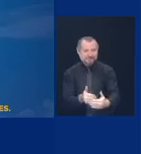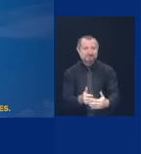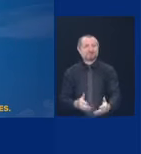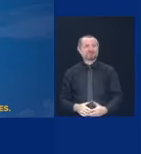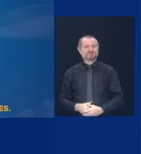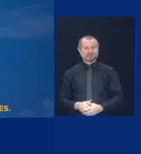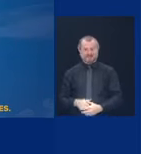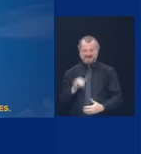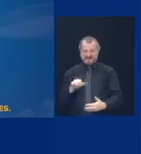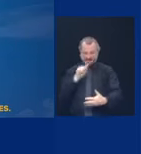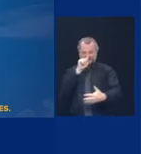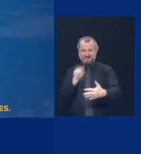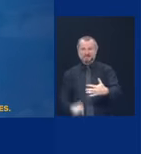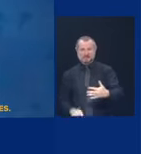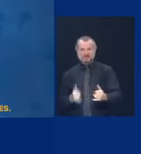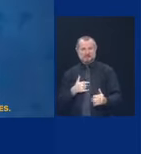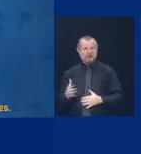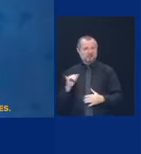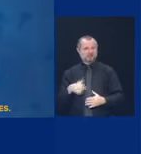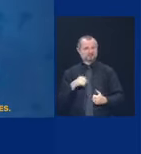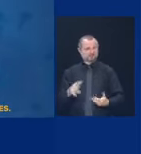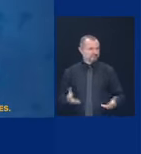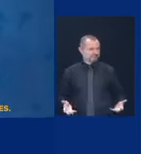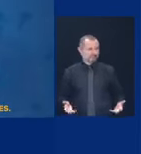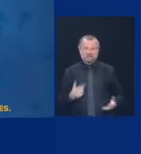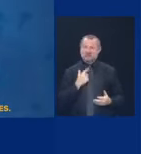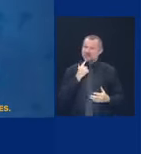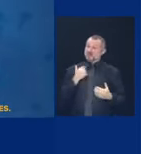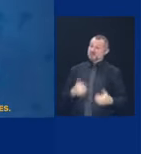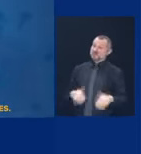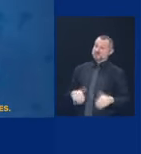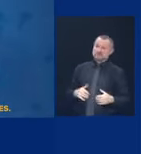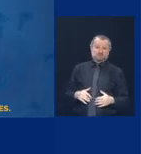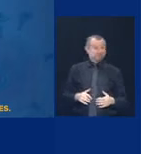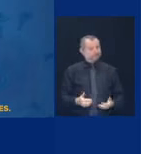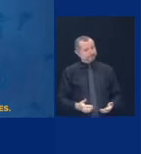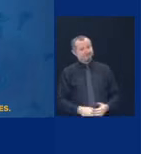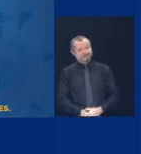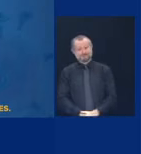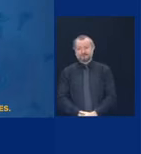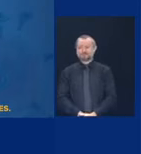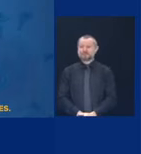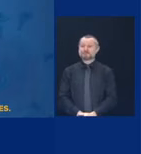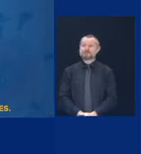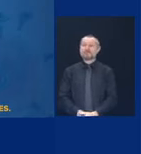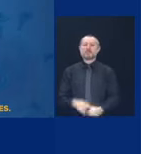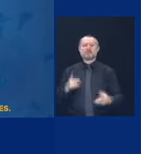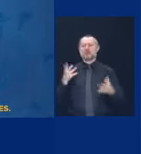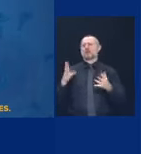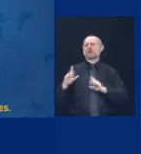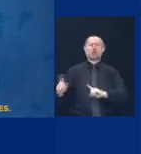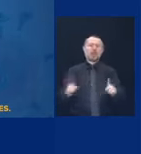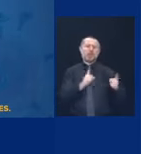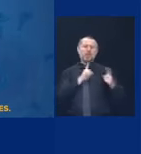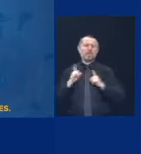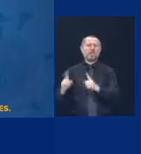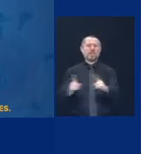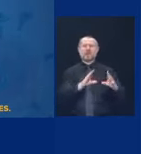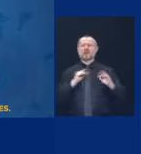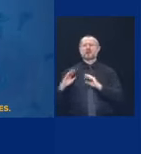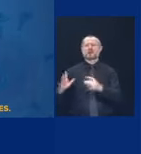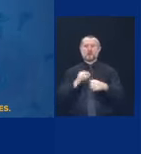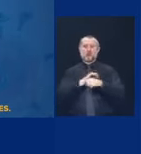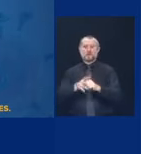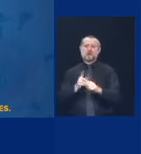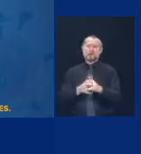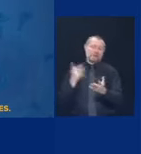This is the challenging period. A lot of discussion about COVID. You listen